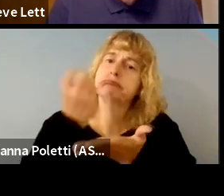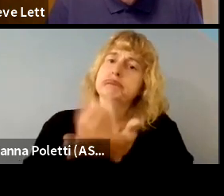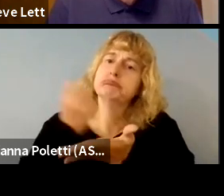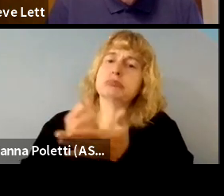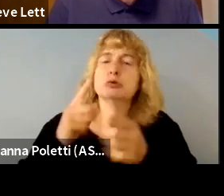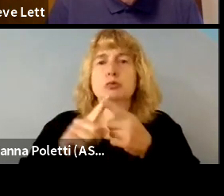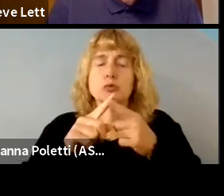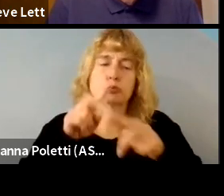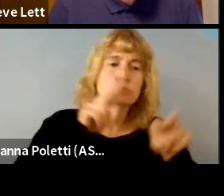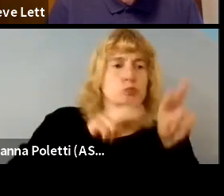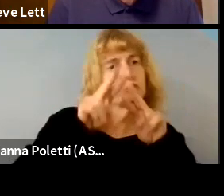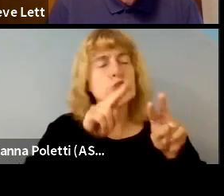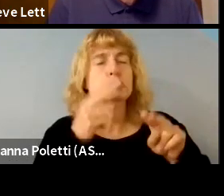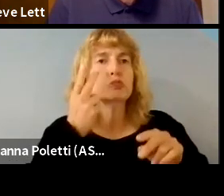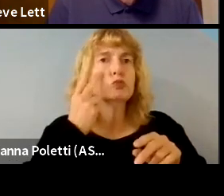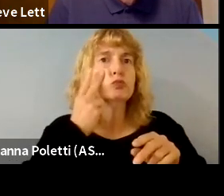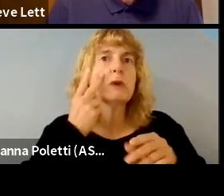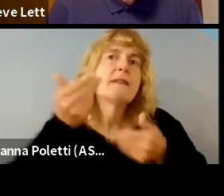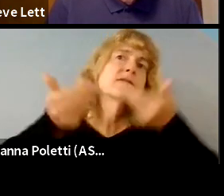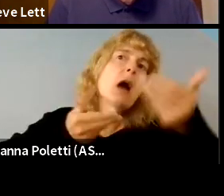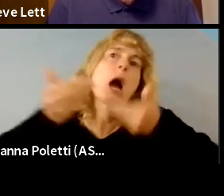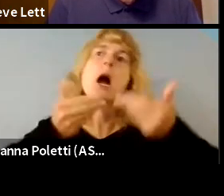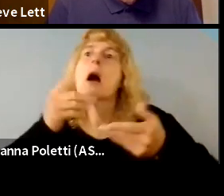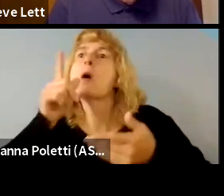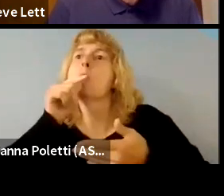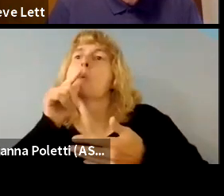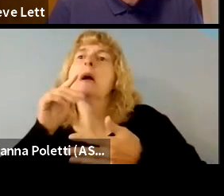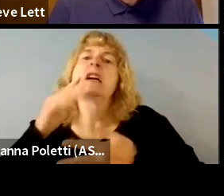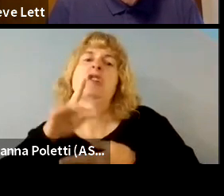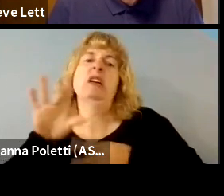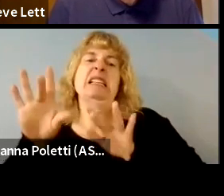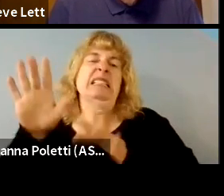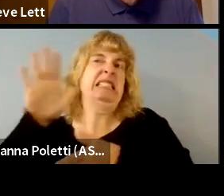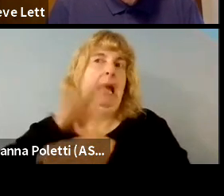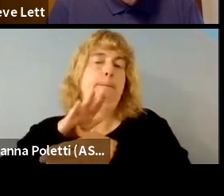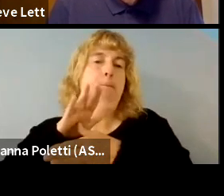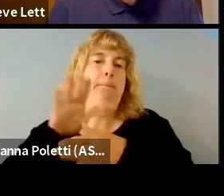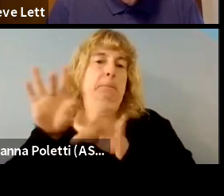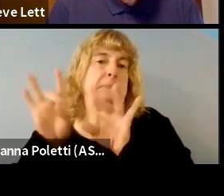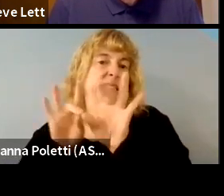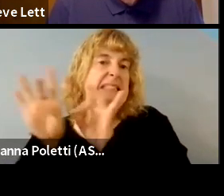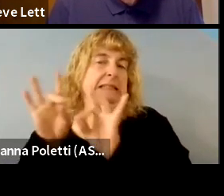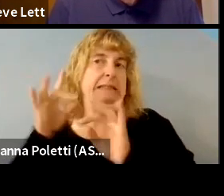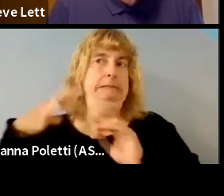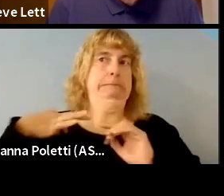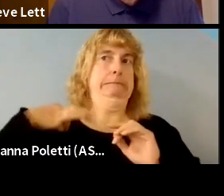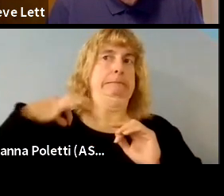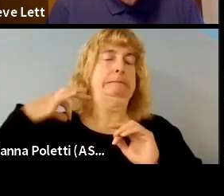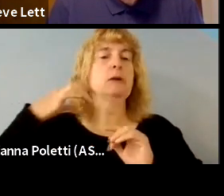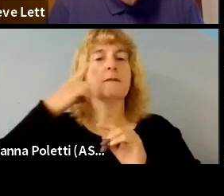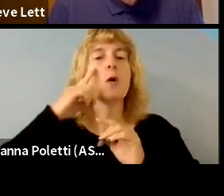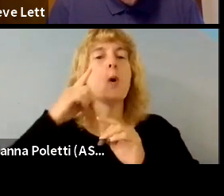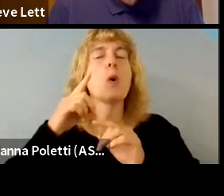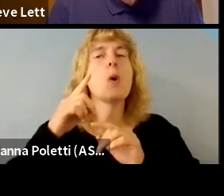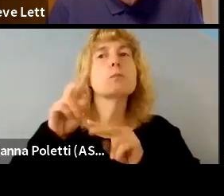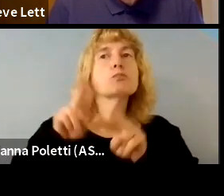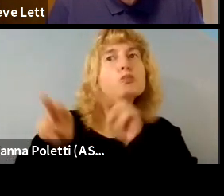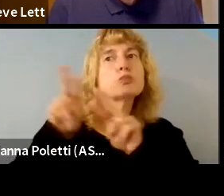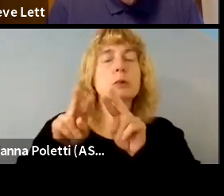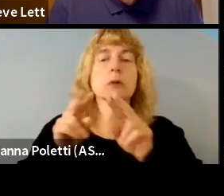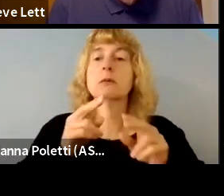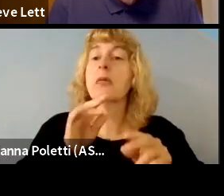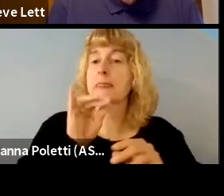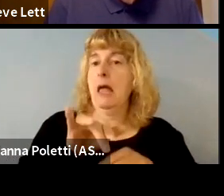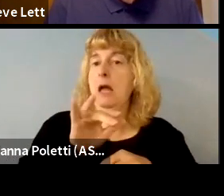top candidates for interviews, that kind of thing. So that's the timeline and the meetings that are set out at the